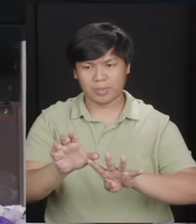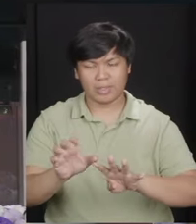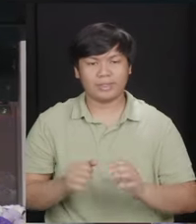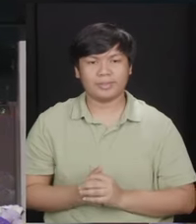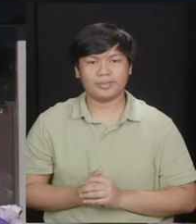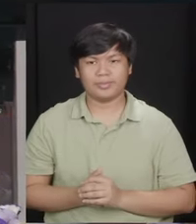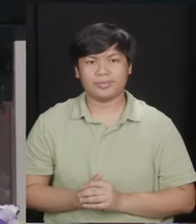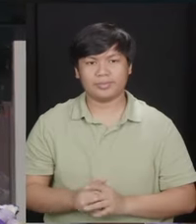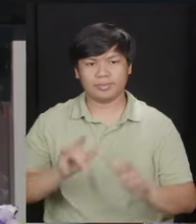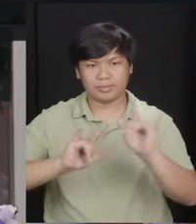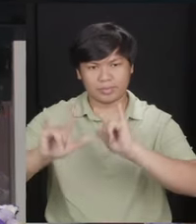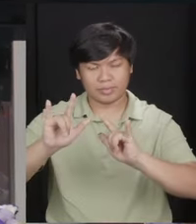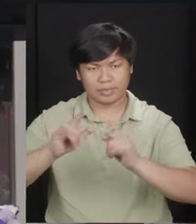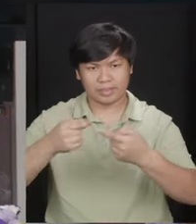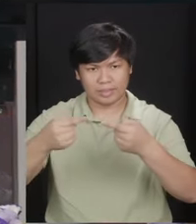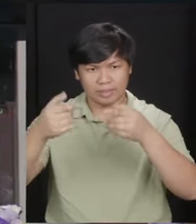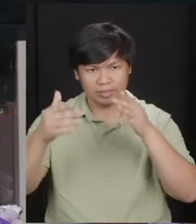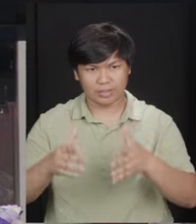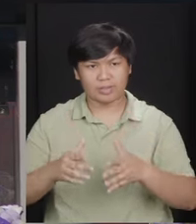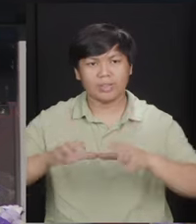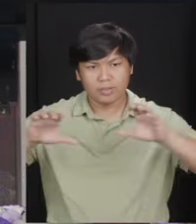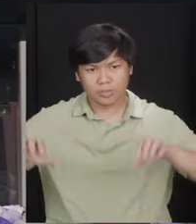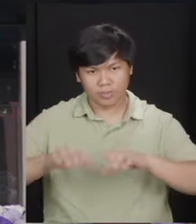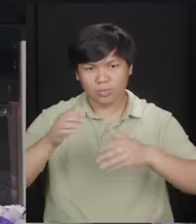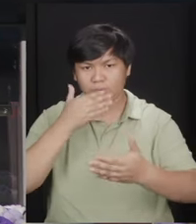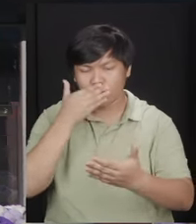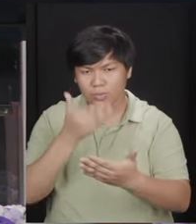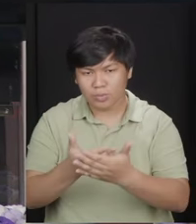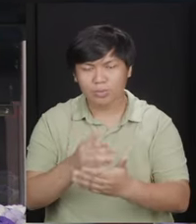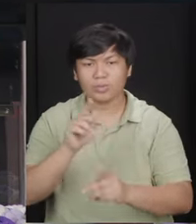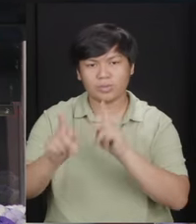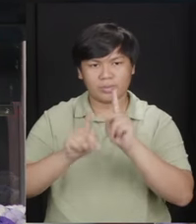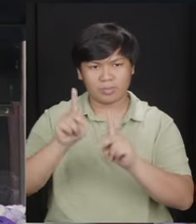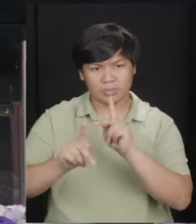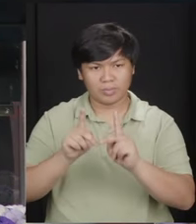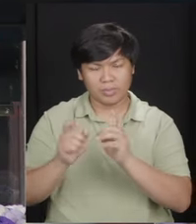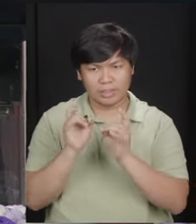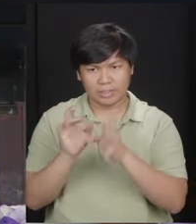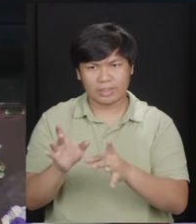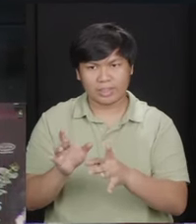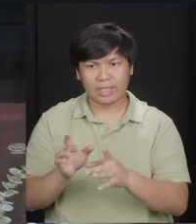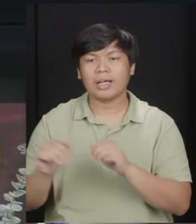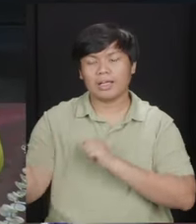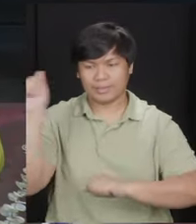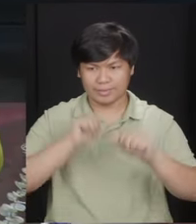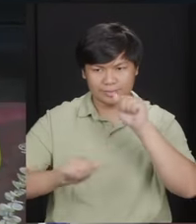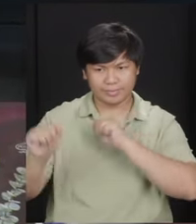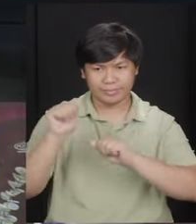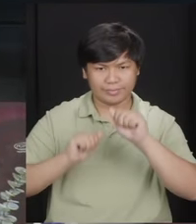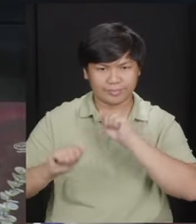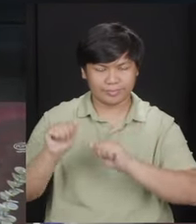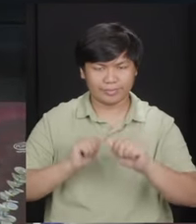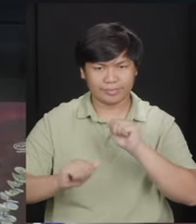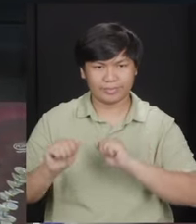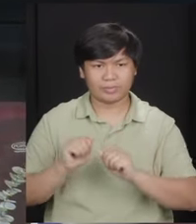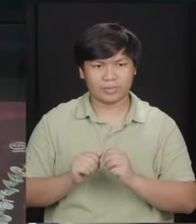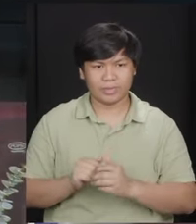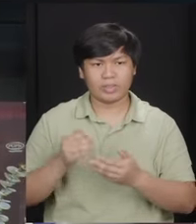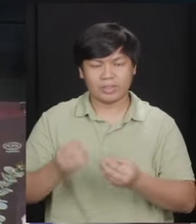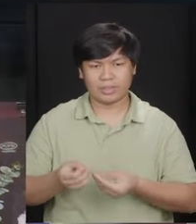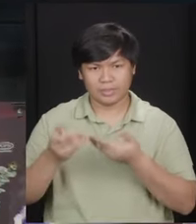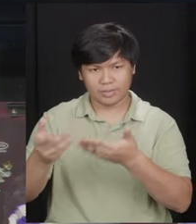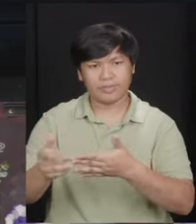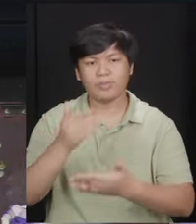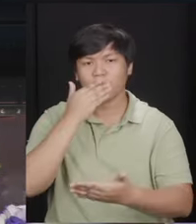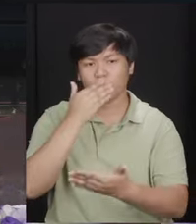your enemies, then do good to those who hate you. That's action. That's action. Do good to those who